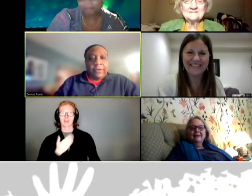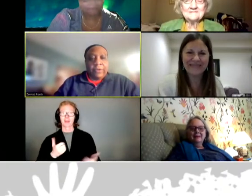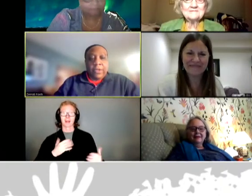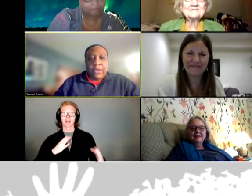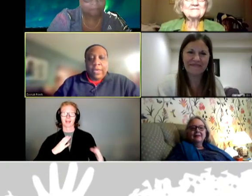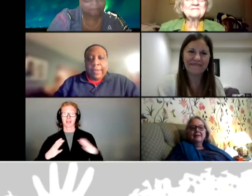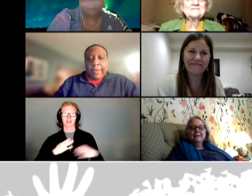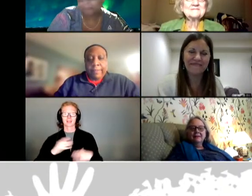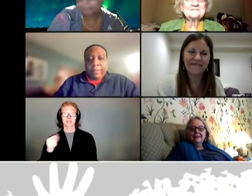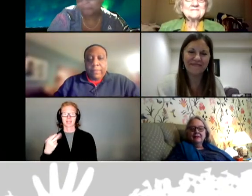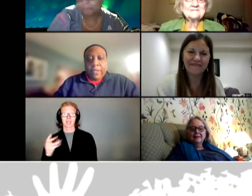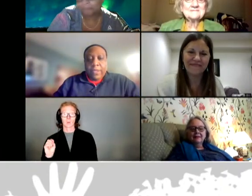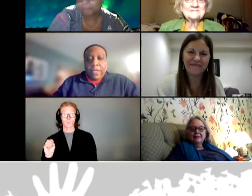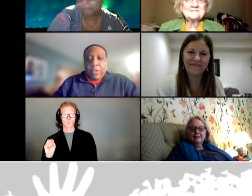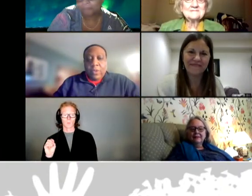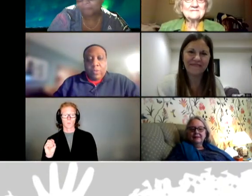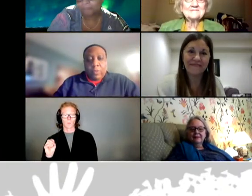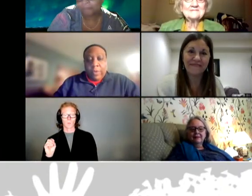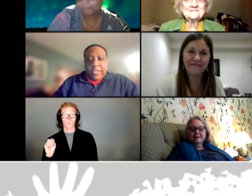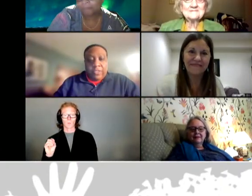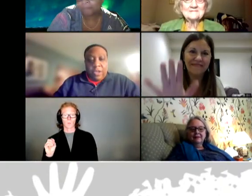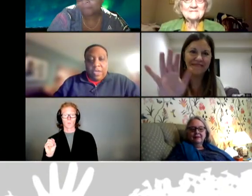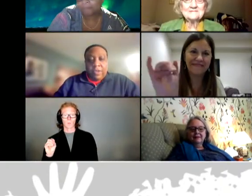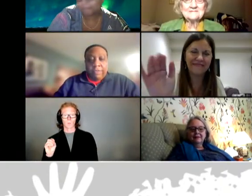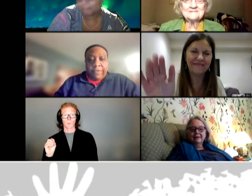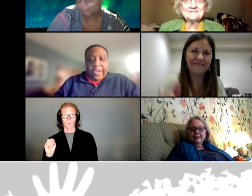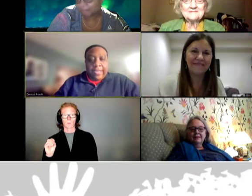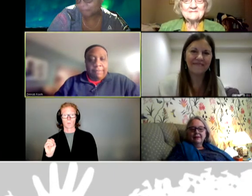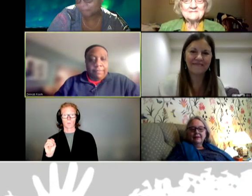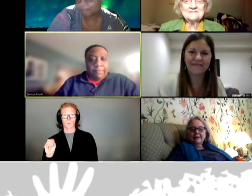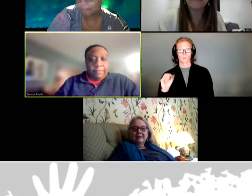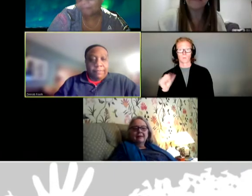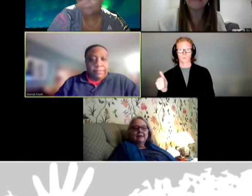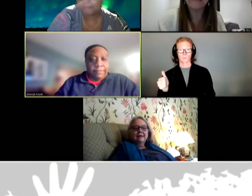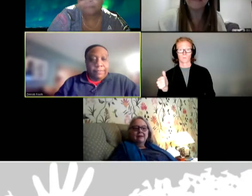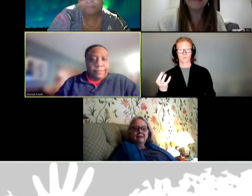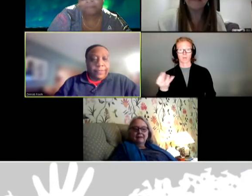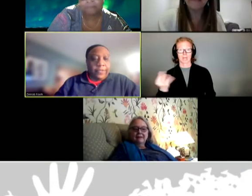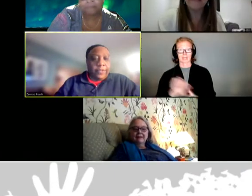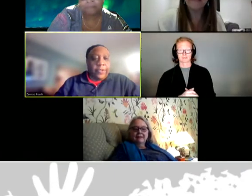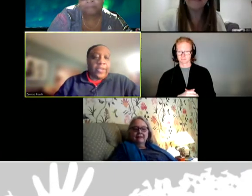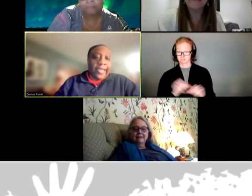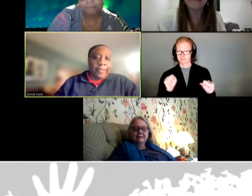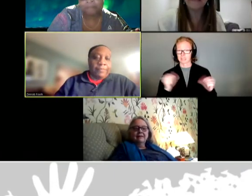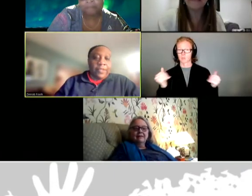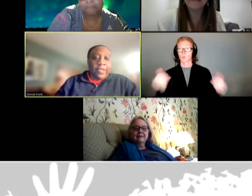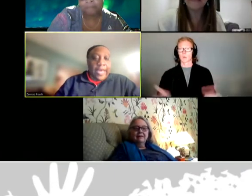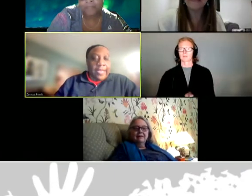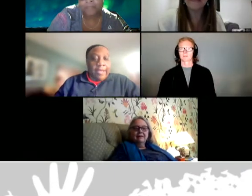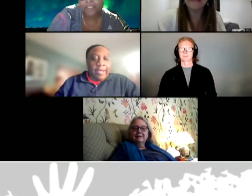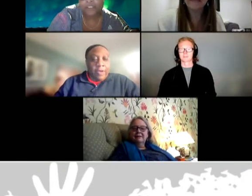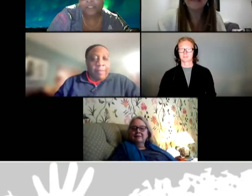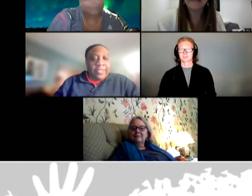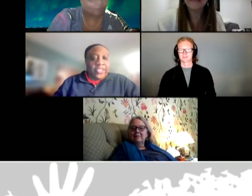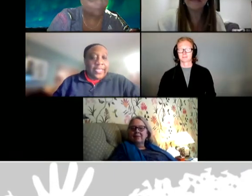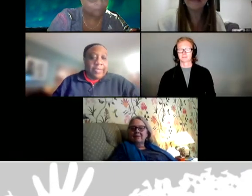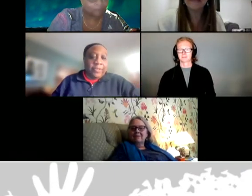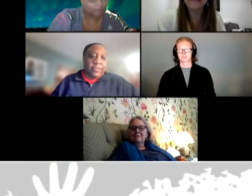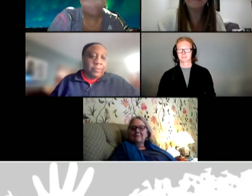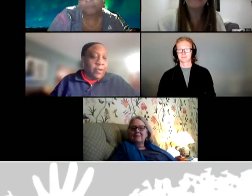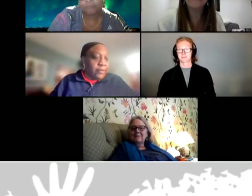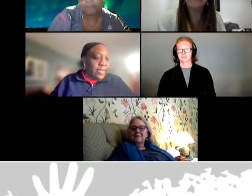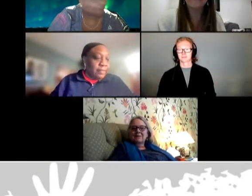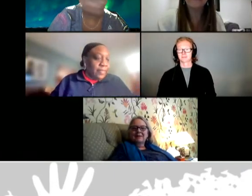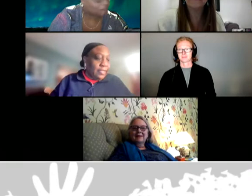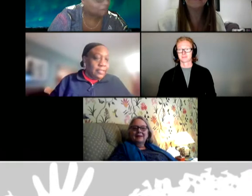holidays. And Theo, yes. Are we on Friday? Yeah, let's do it. That sounds good. Okay. I meant to check in